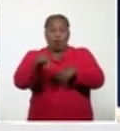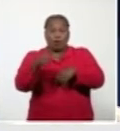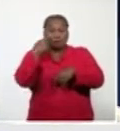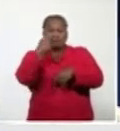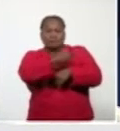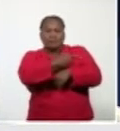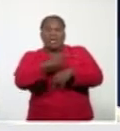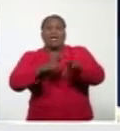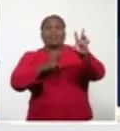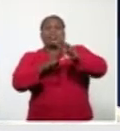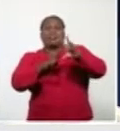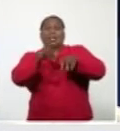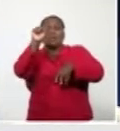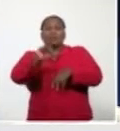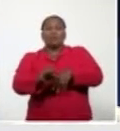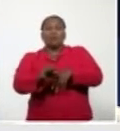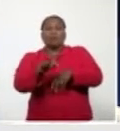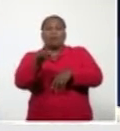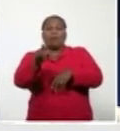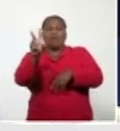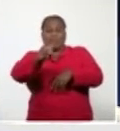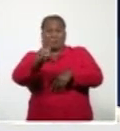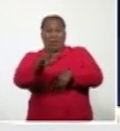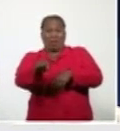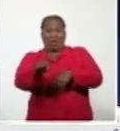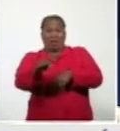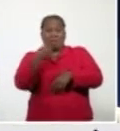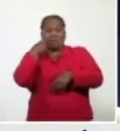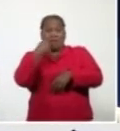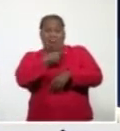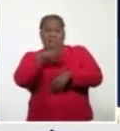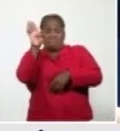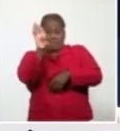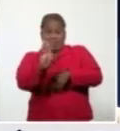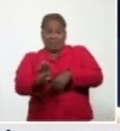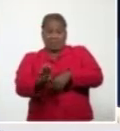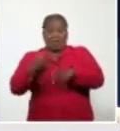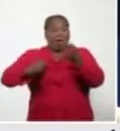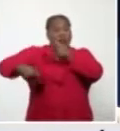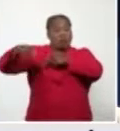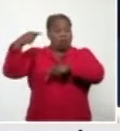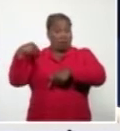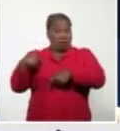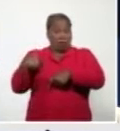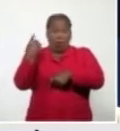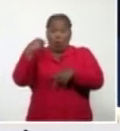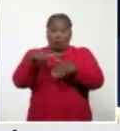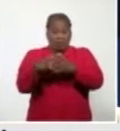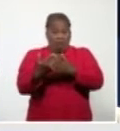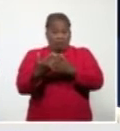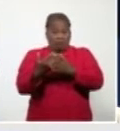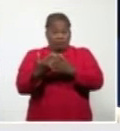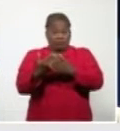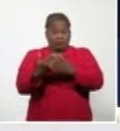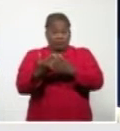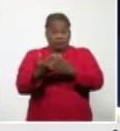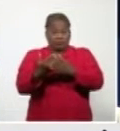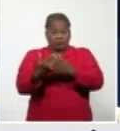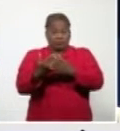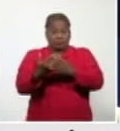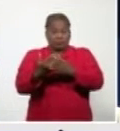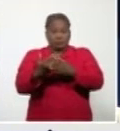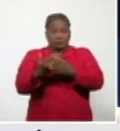Today we saw in the morning news from Telesur that in Brazil, yesterday, in a single day, there